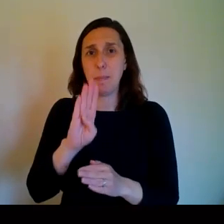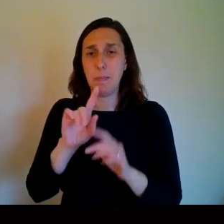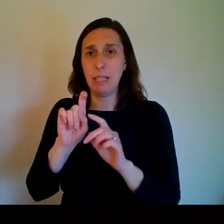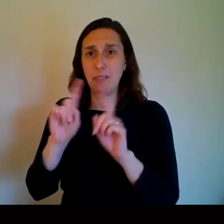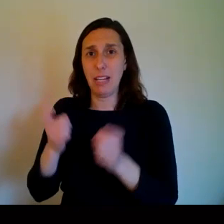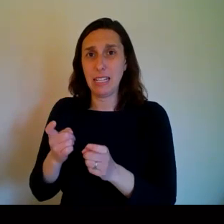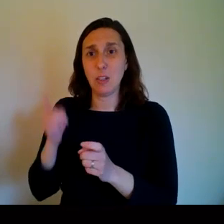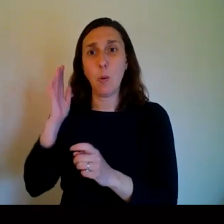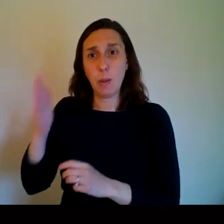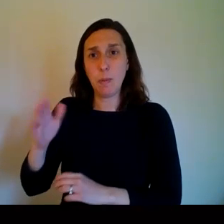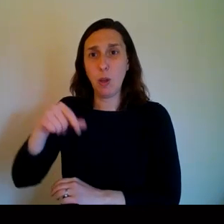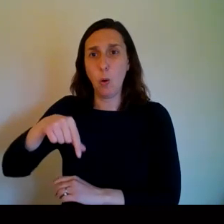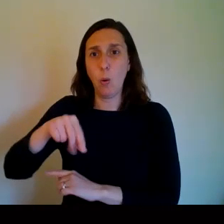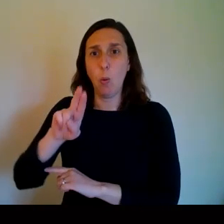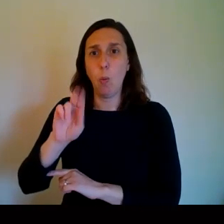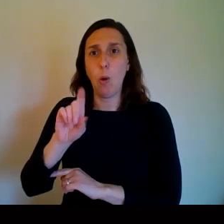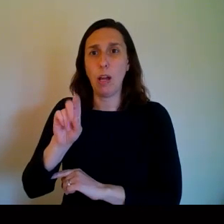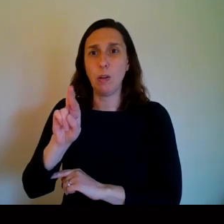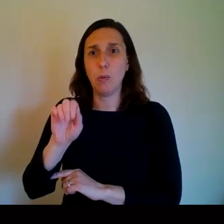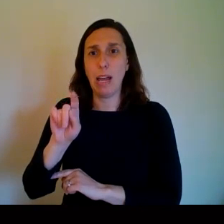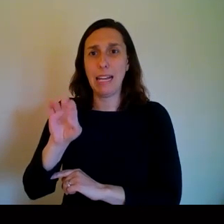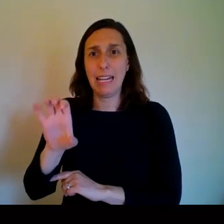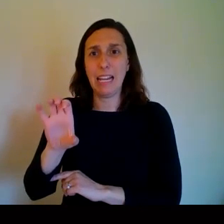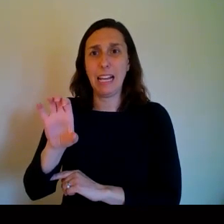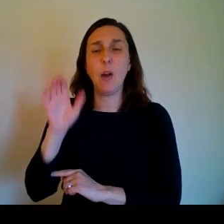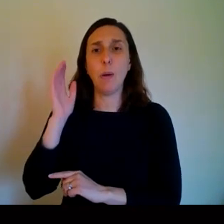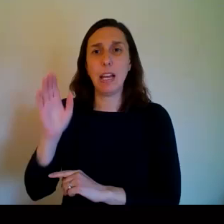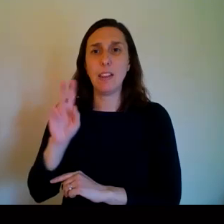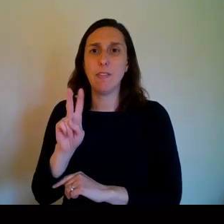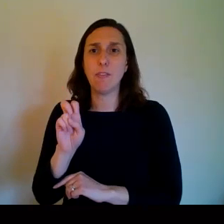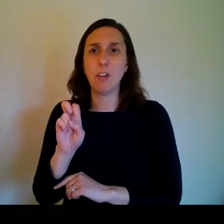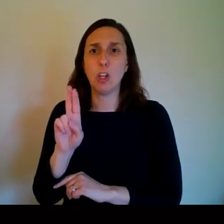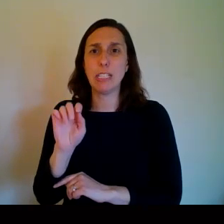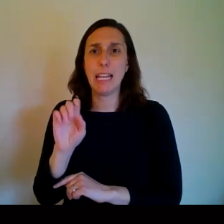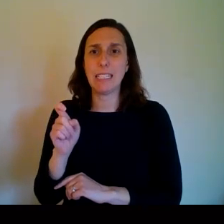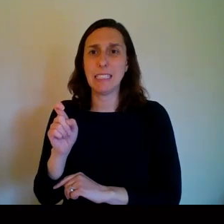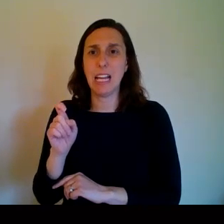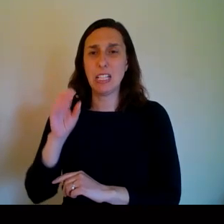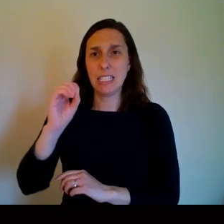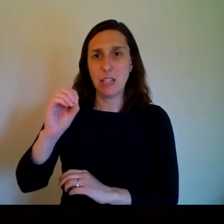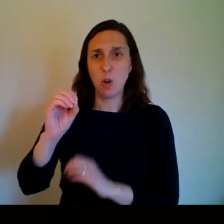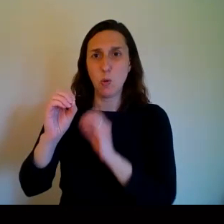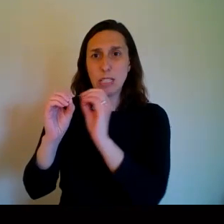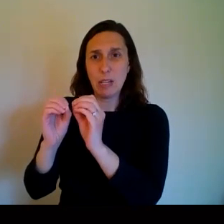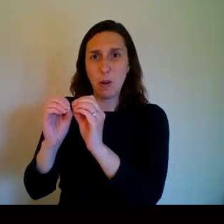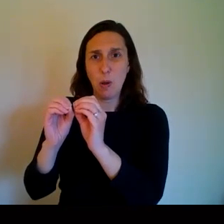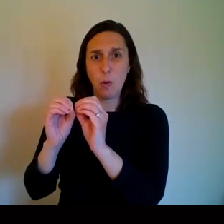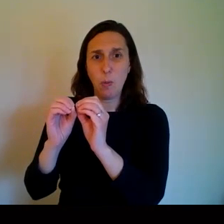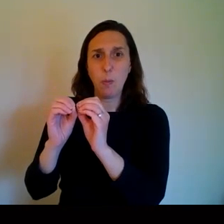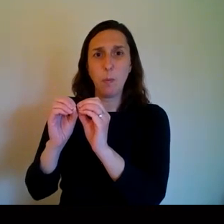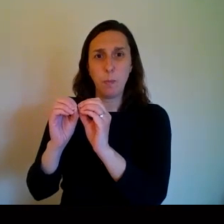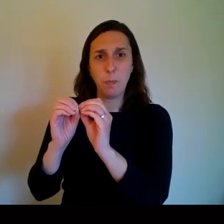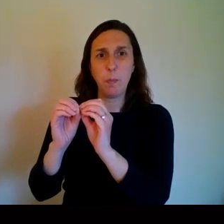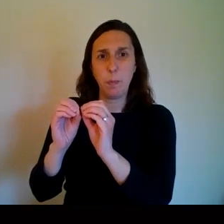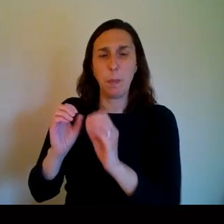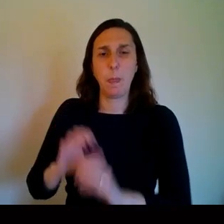quadratic with a vertex on 0, 0, but it's going to be very wide because of the 1/9 in front